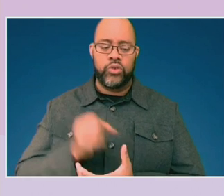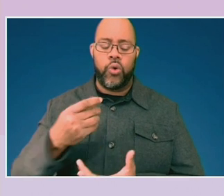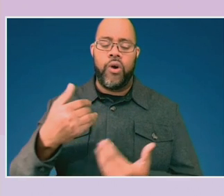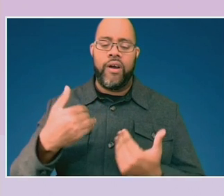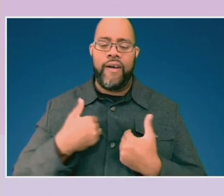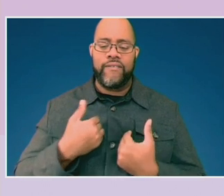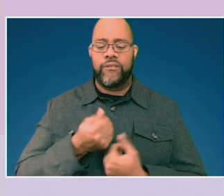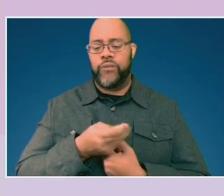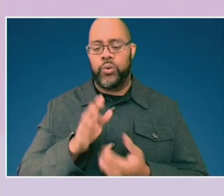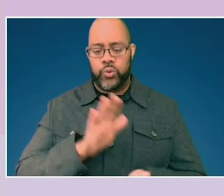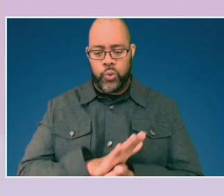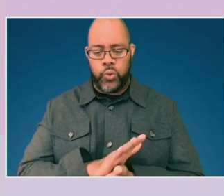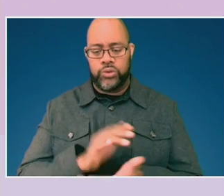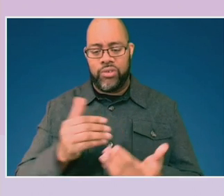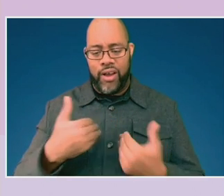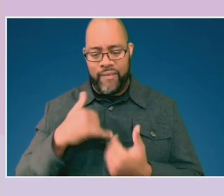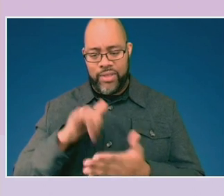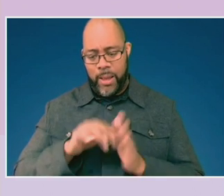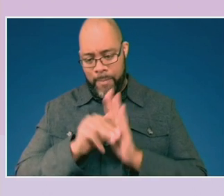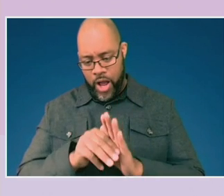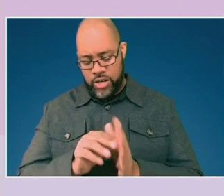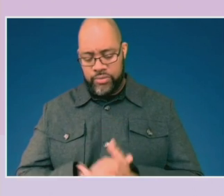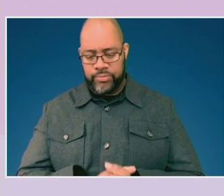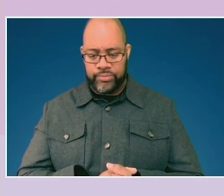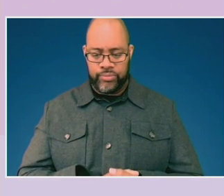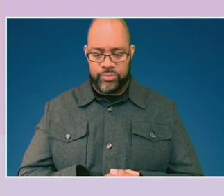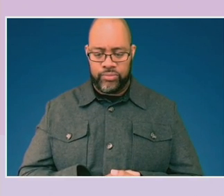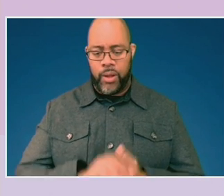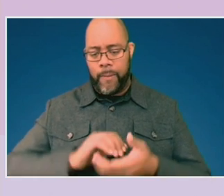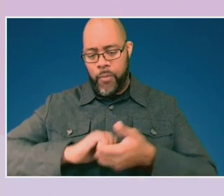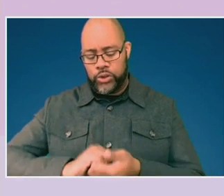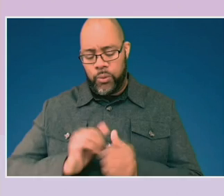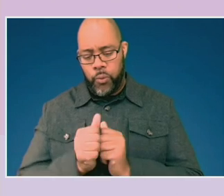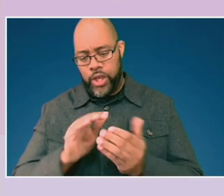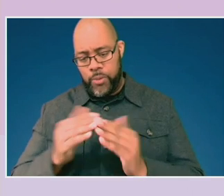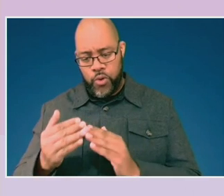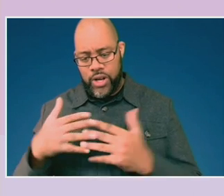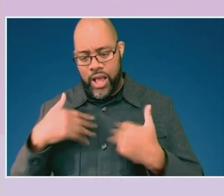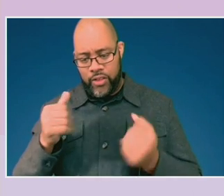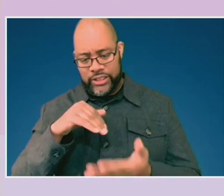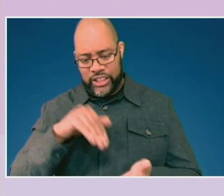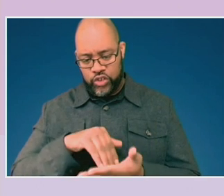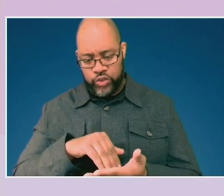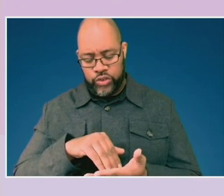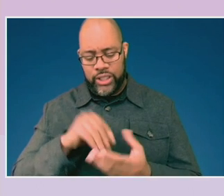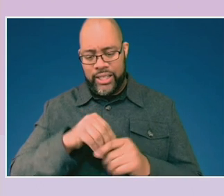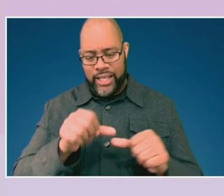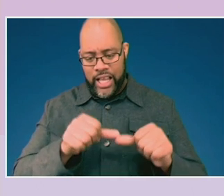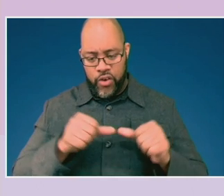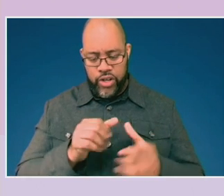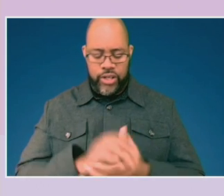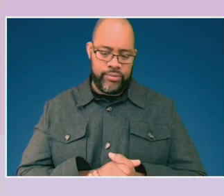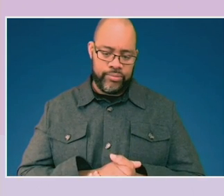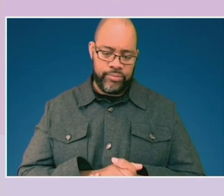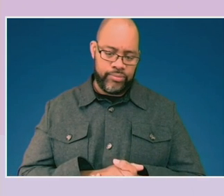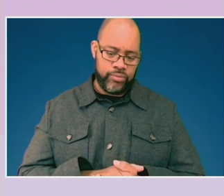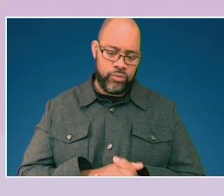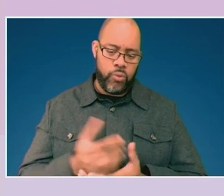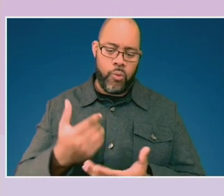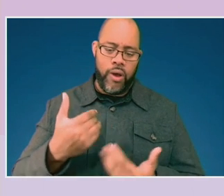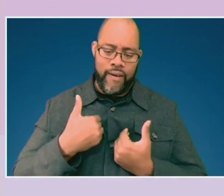few schools that have that model in partnership with our community health centers in the area. We've got